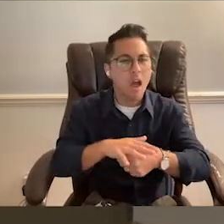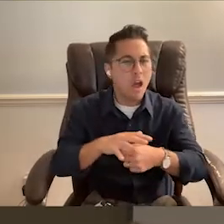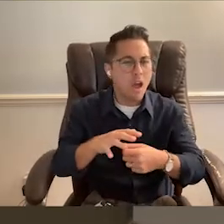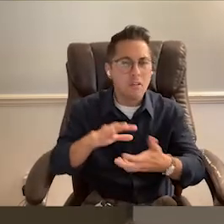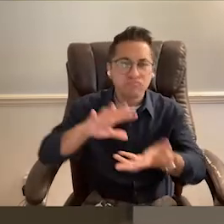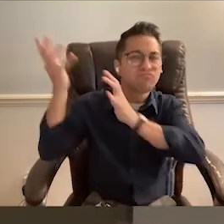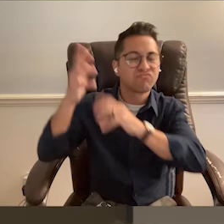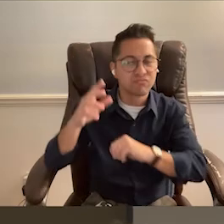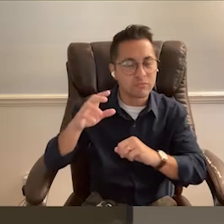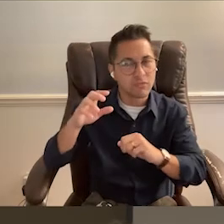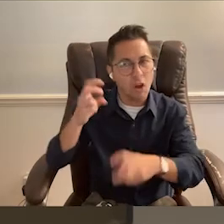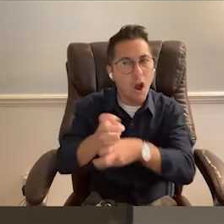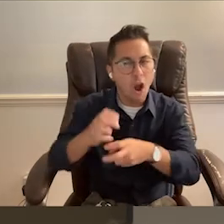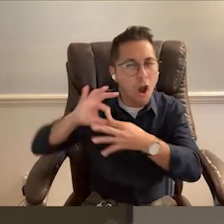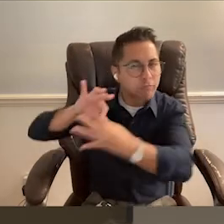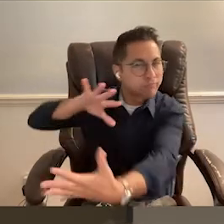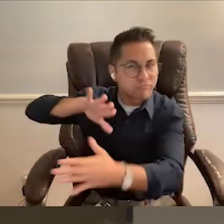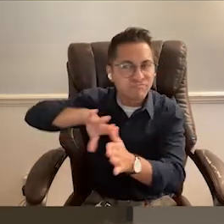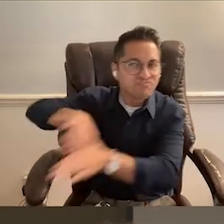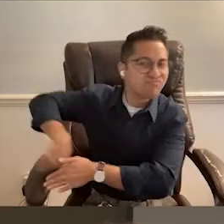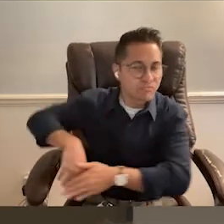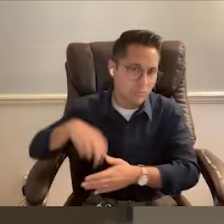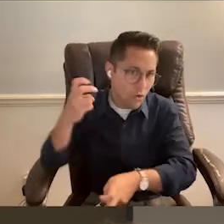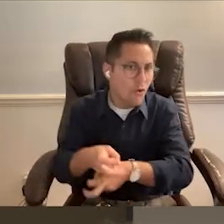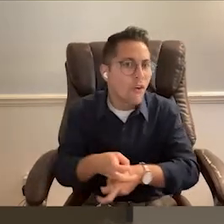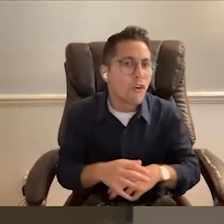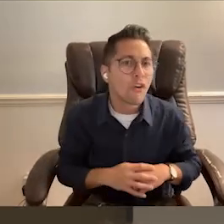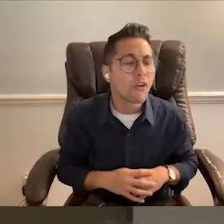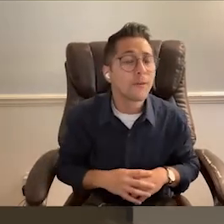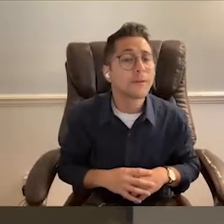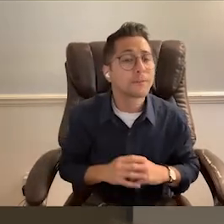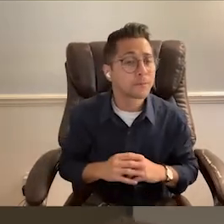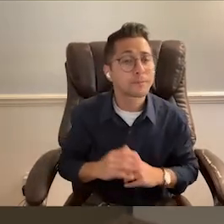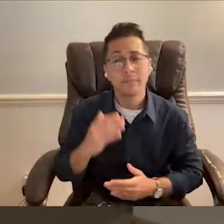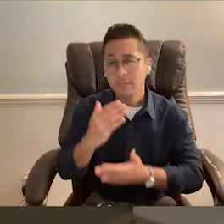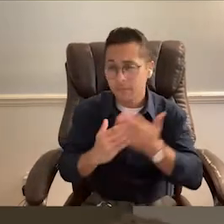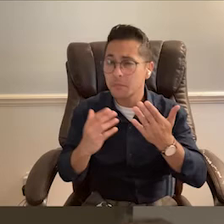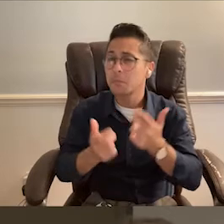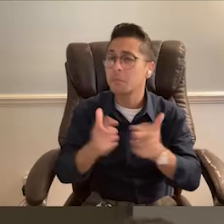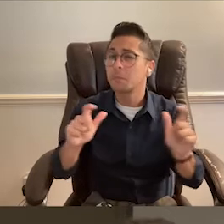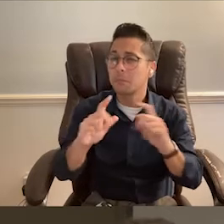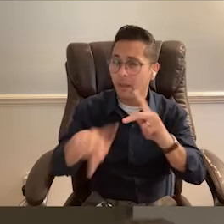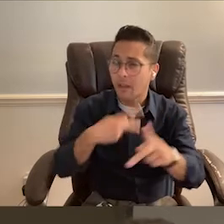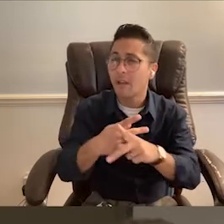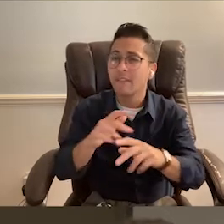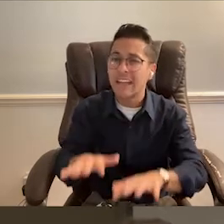get stuck in your mind that cause great distress and anxious thinking, which can be extremely difficult to escape.